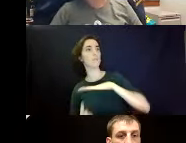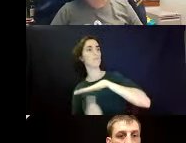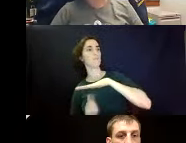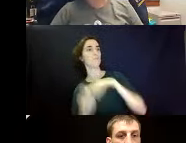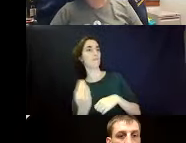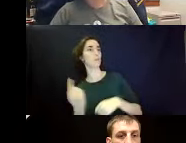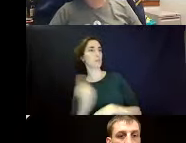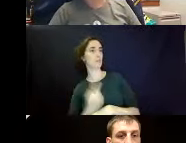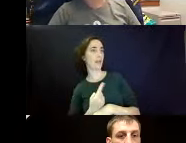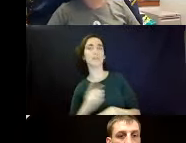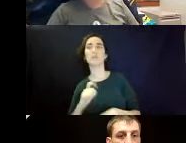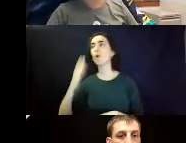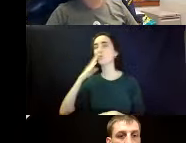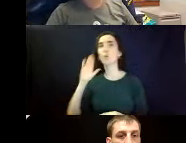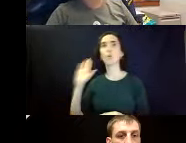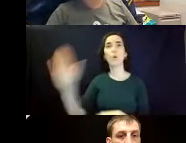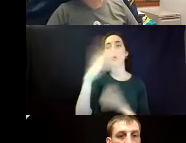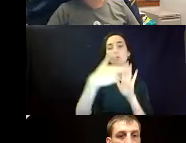mindful of that as well.